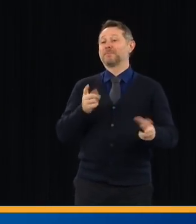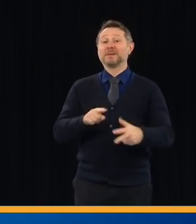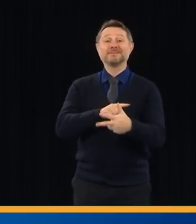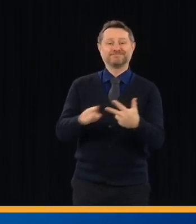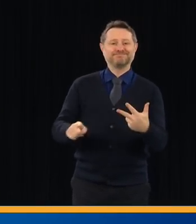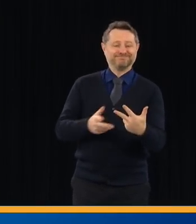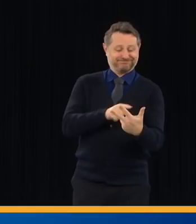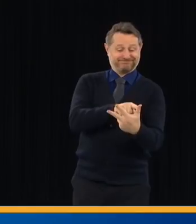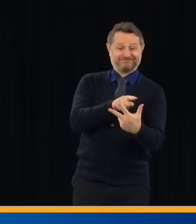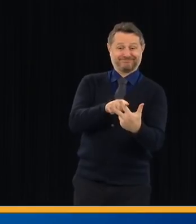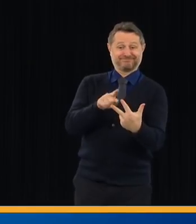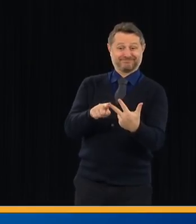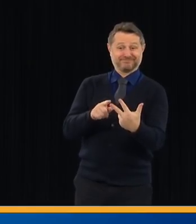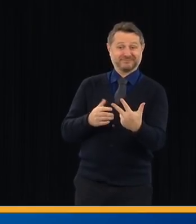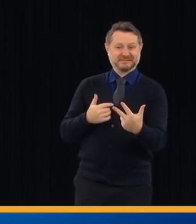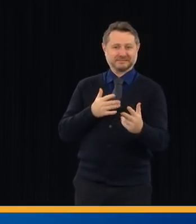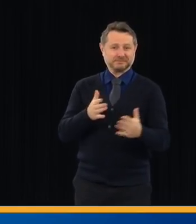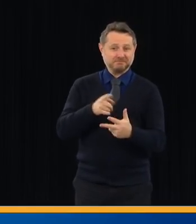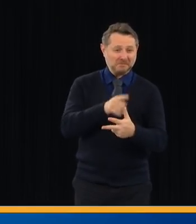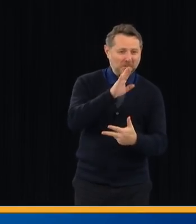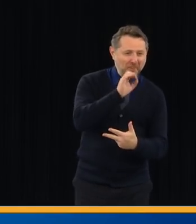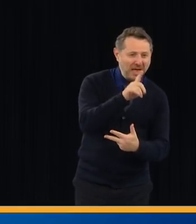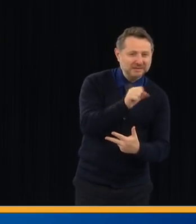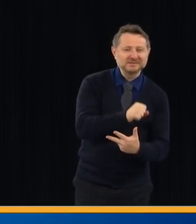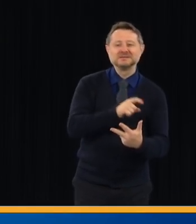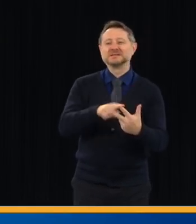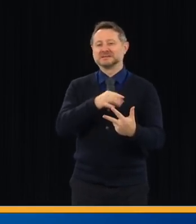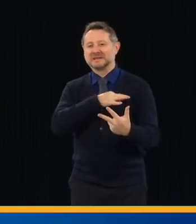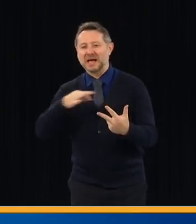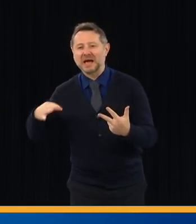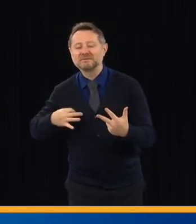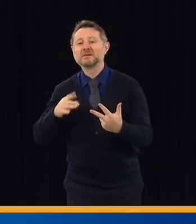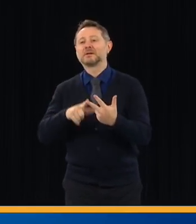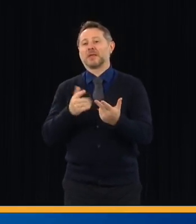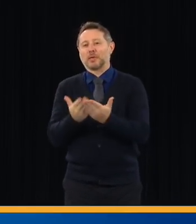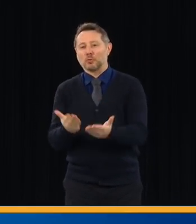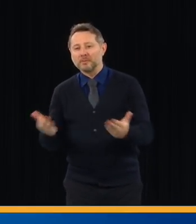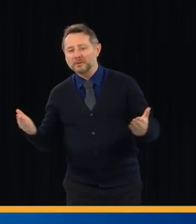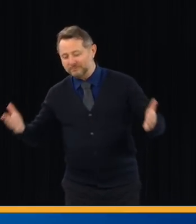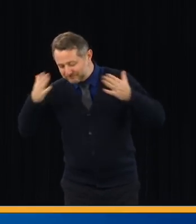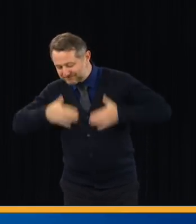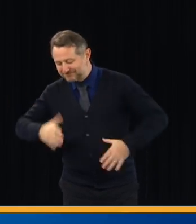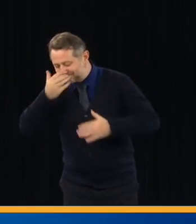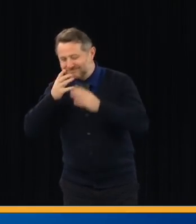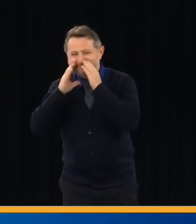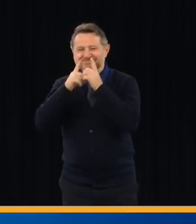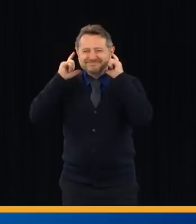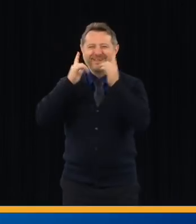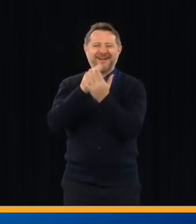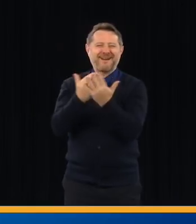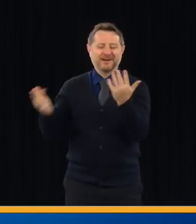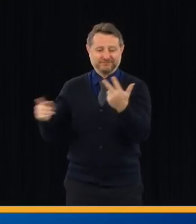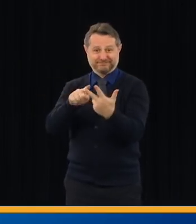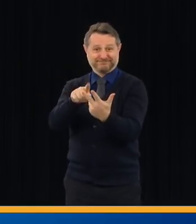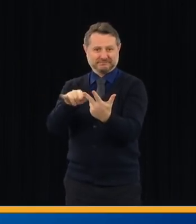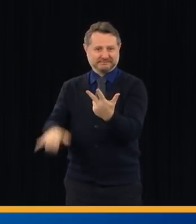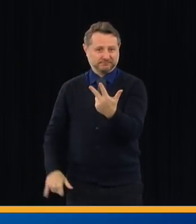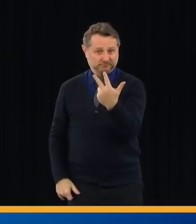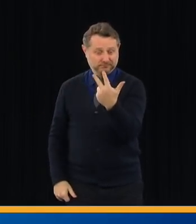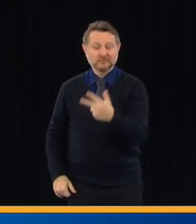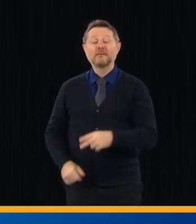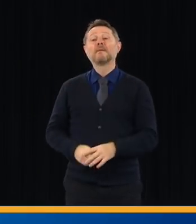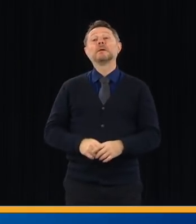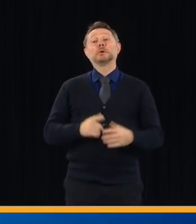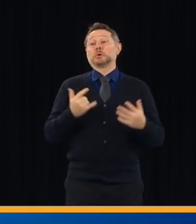beds, staff, equipment. We're going to be doing a conference call with all the hospitals today to